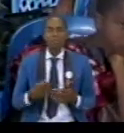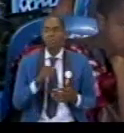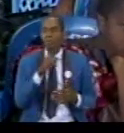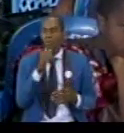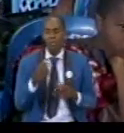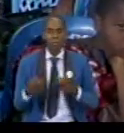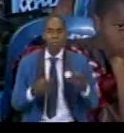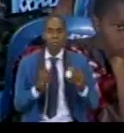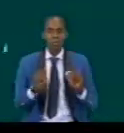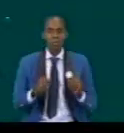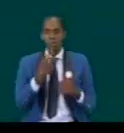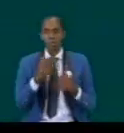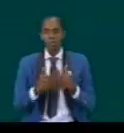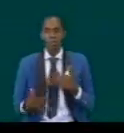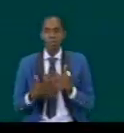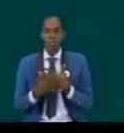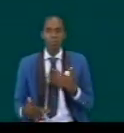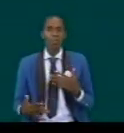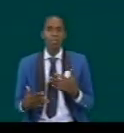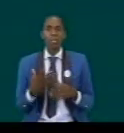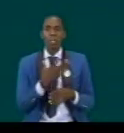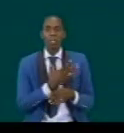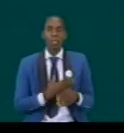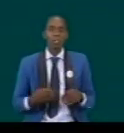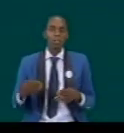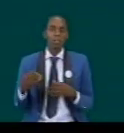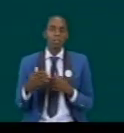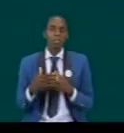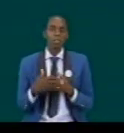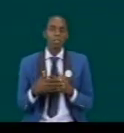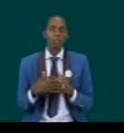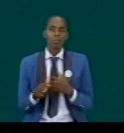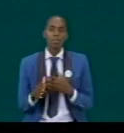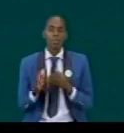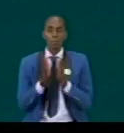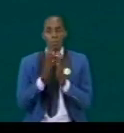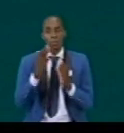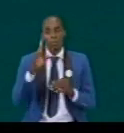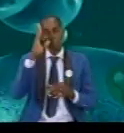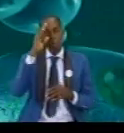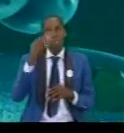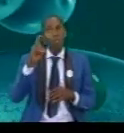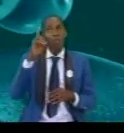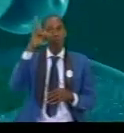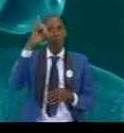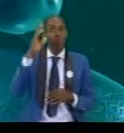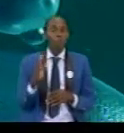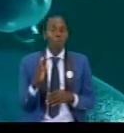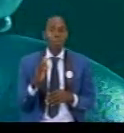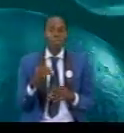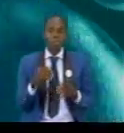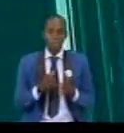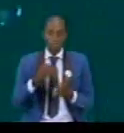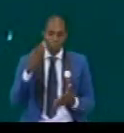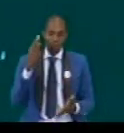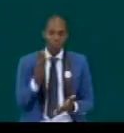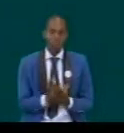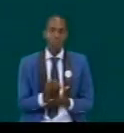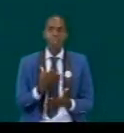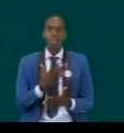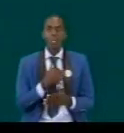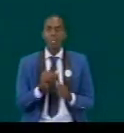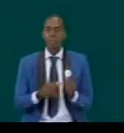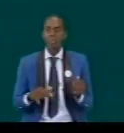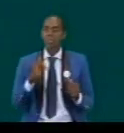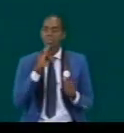it comes. But after the prayer of the man of God, it's changed, it's turned around, and now it's all